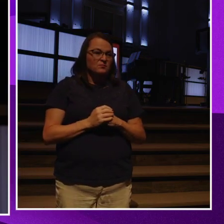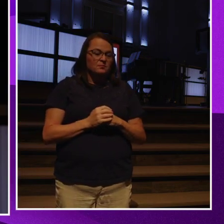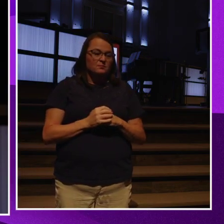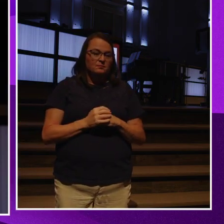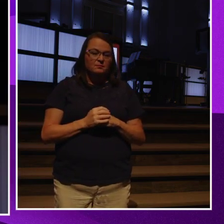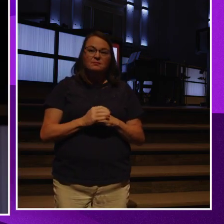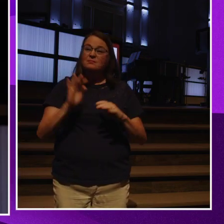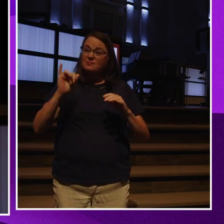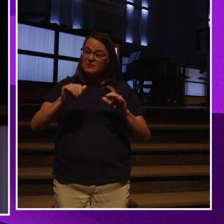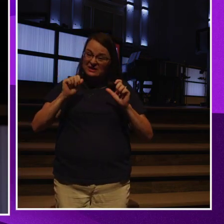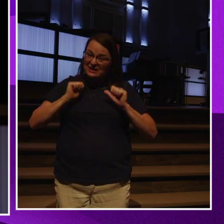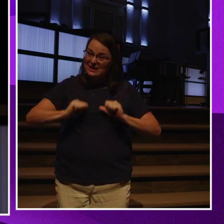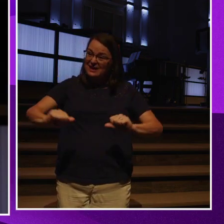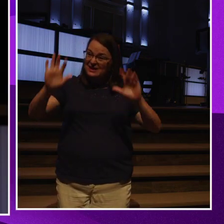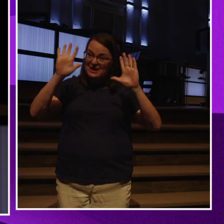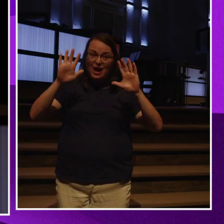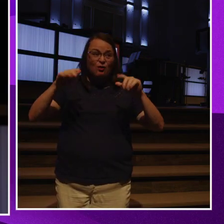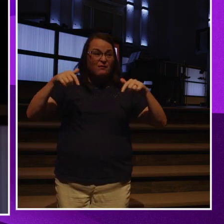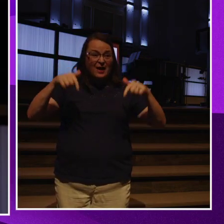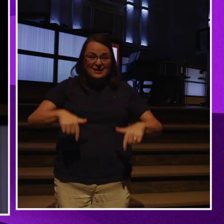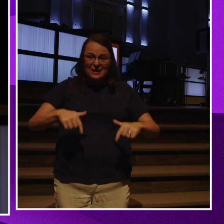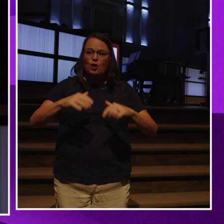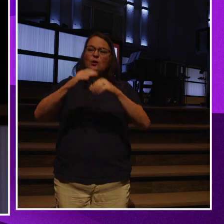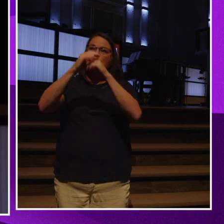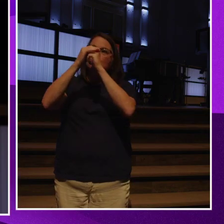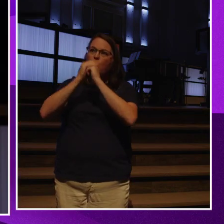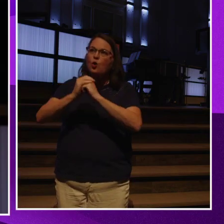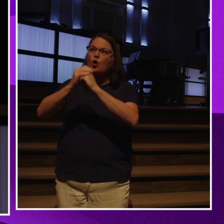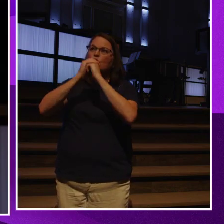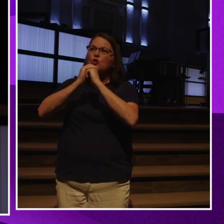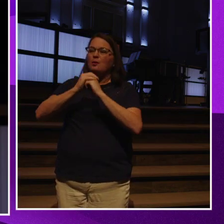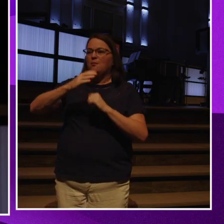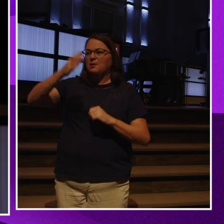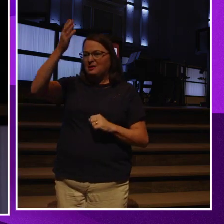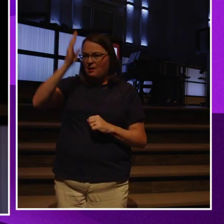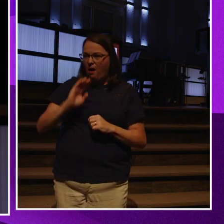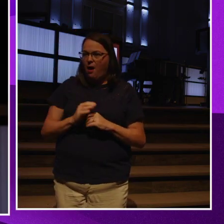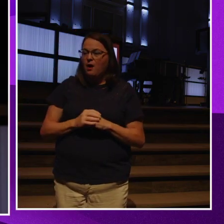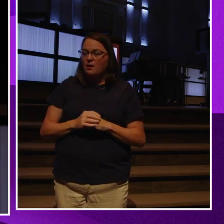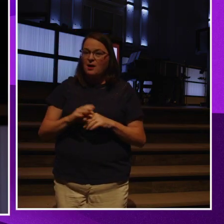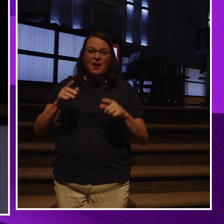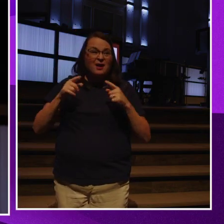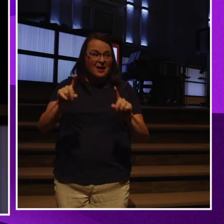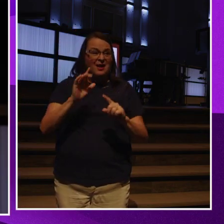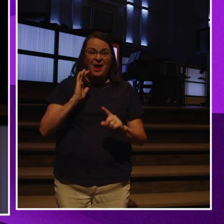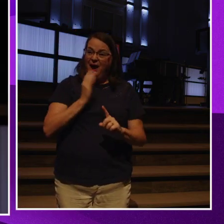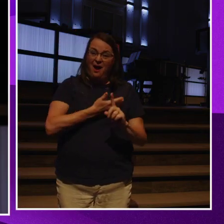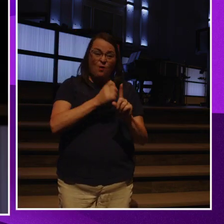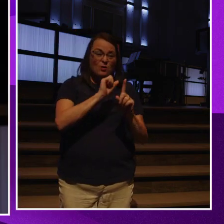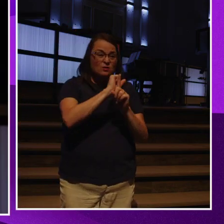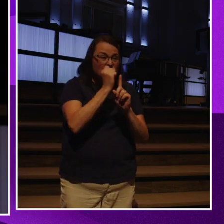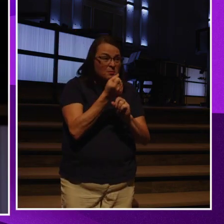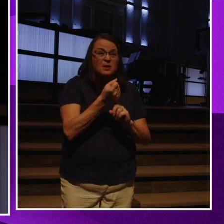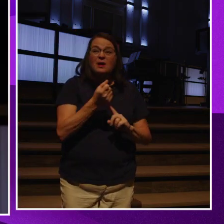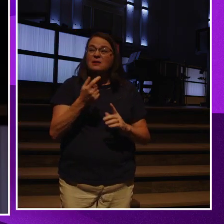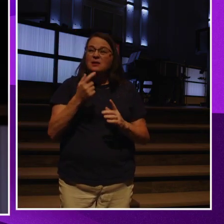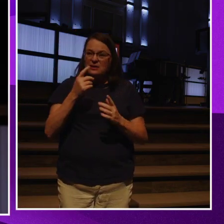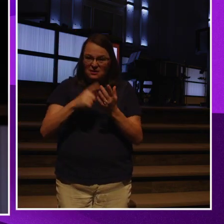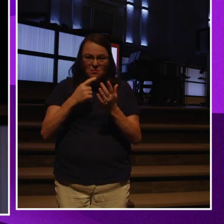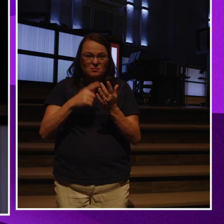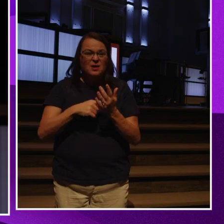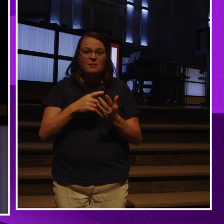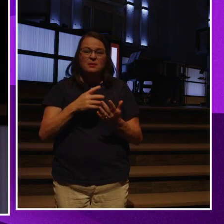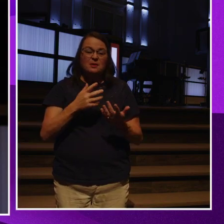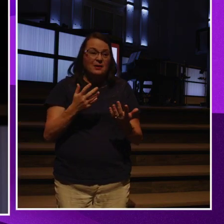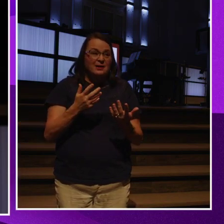The sacrifice here is worship to God. And in our circumstances, there are going to be places and times we have to